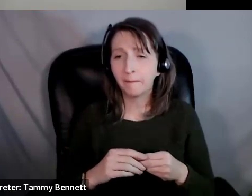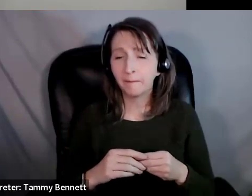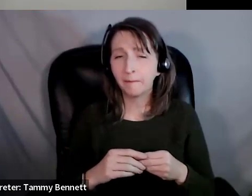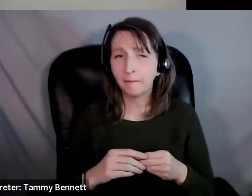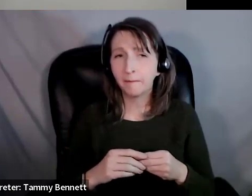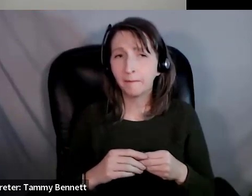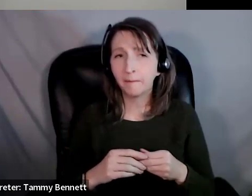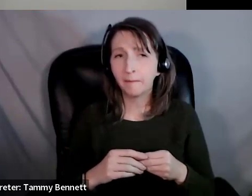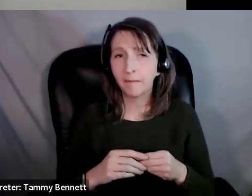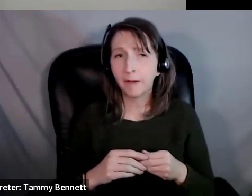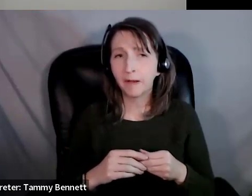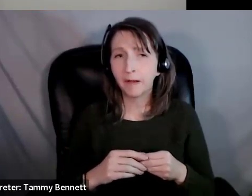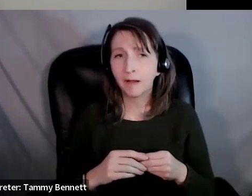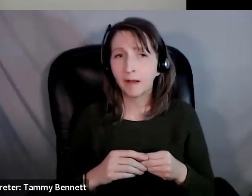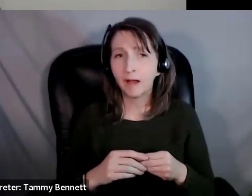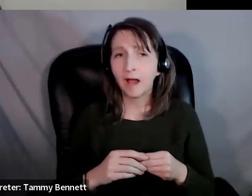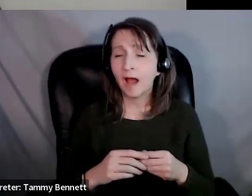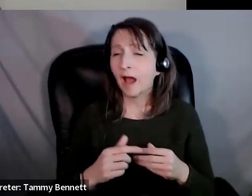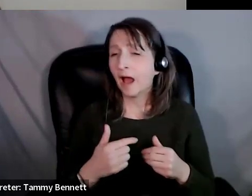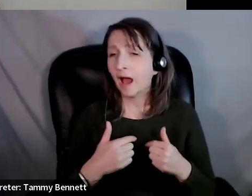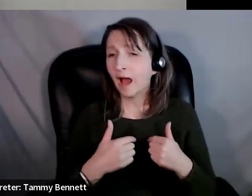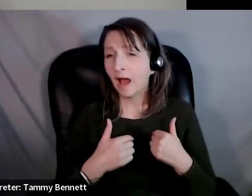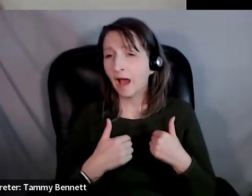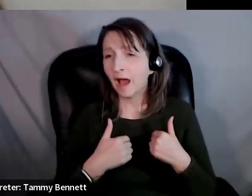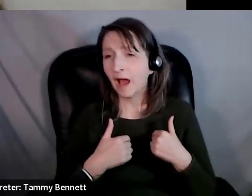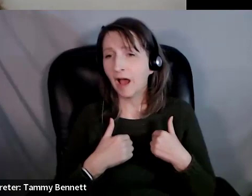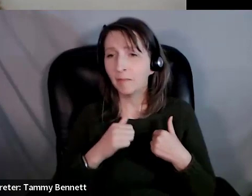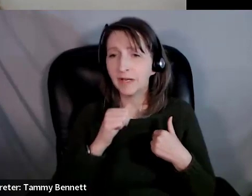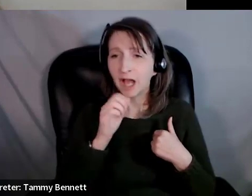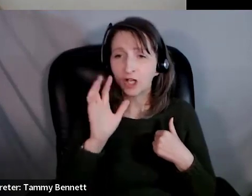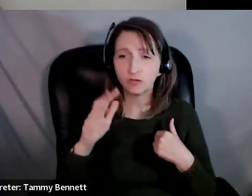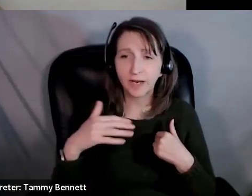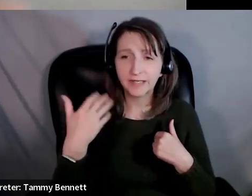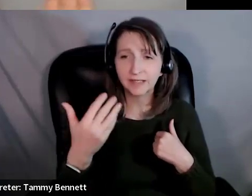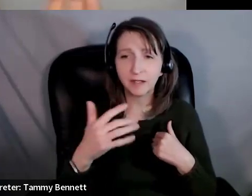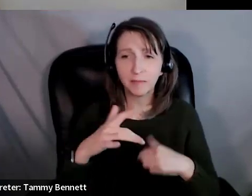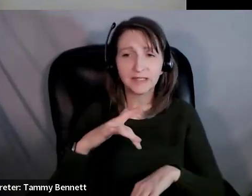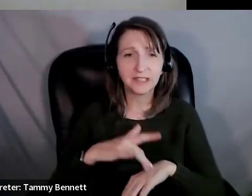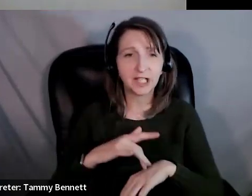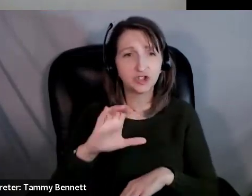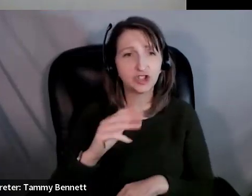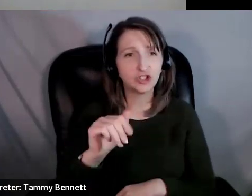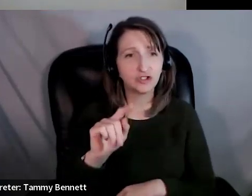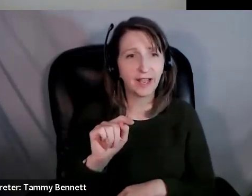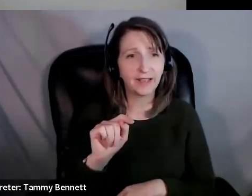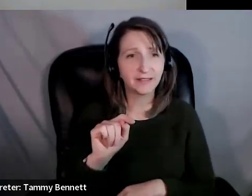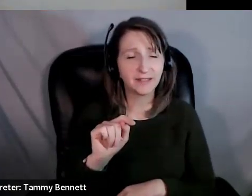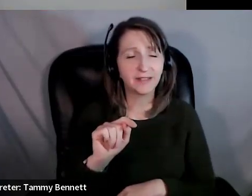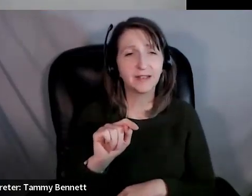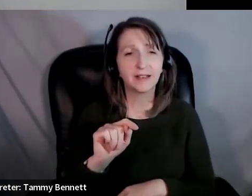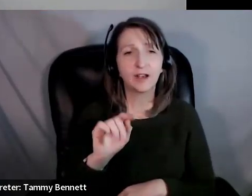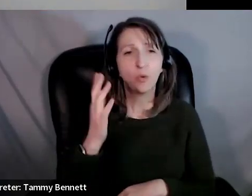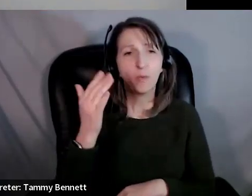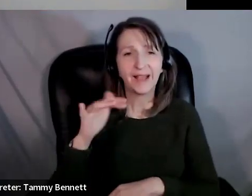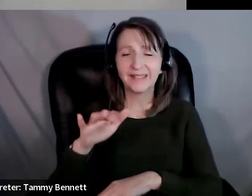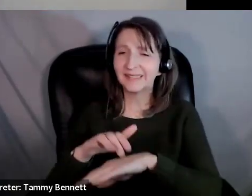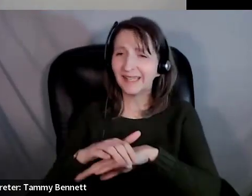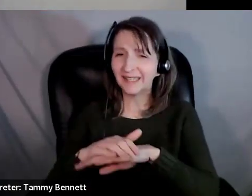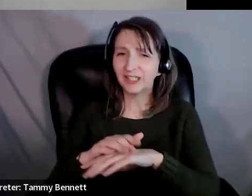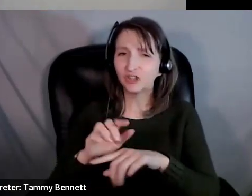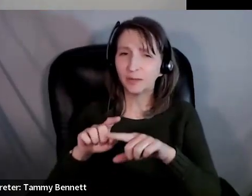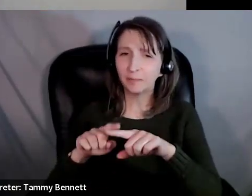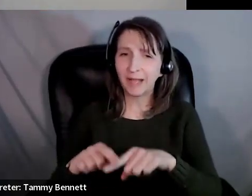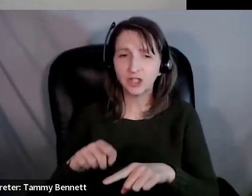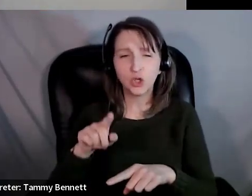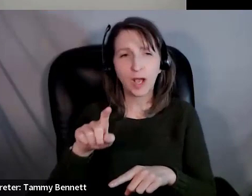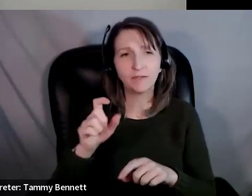so, um, I am not a big fan of touch chat because it is English based and because there are, you have to make copies of different pages. So